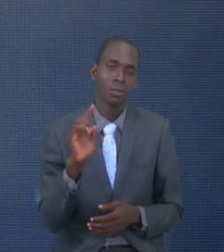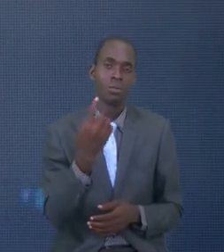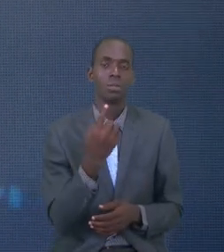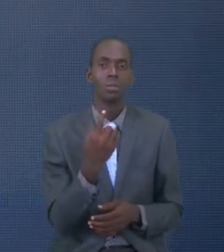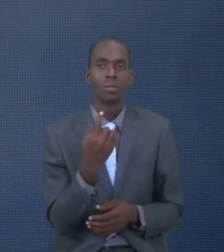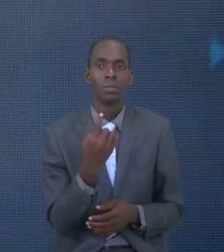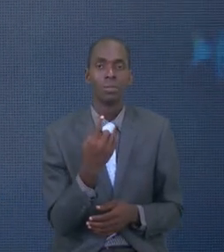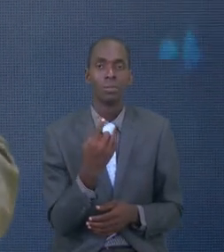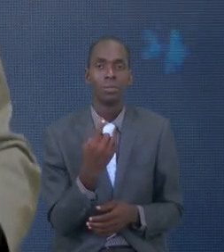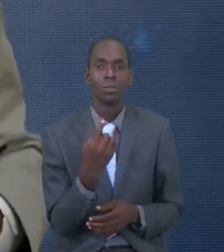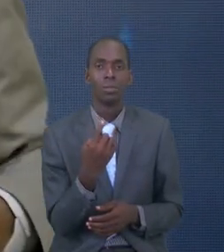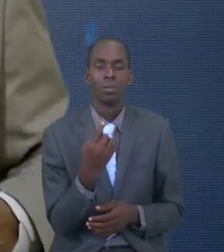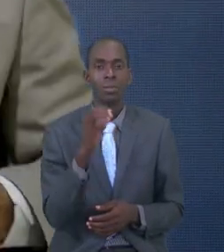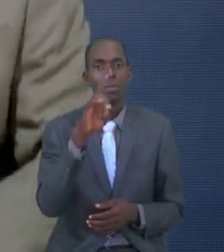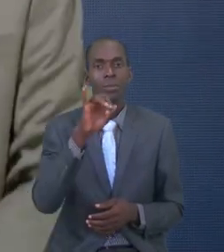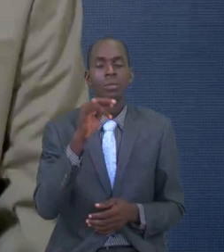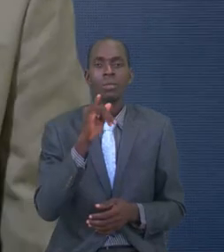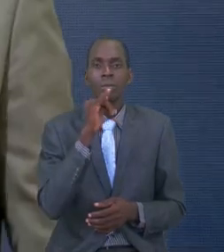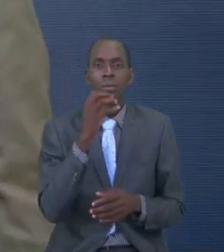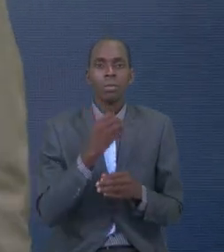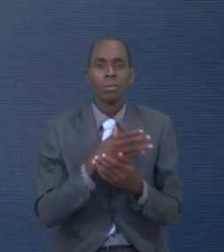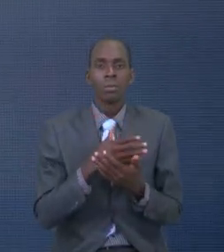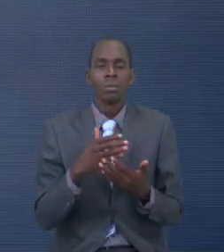Elijah is gone.